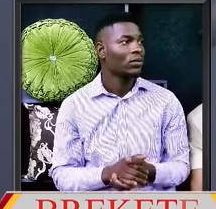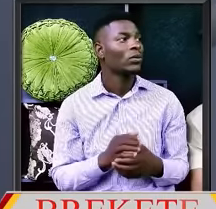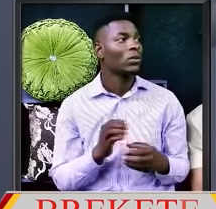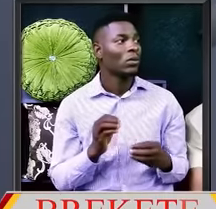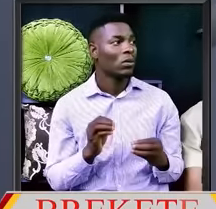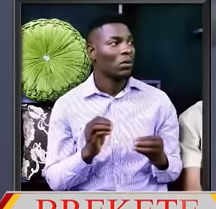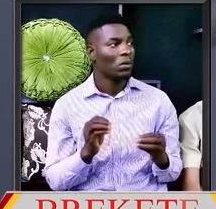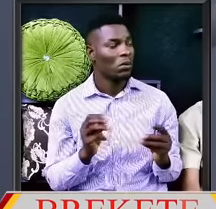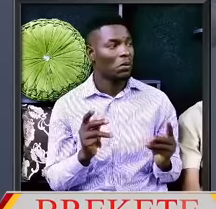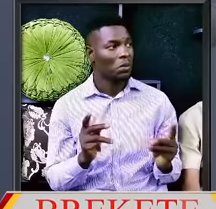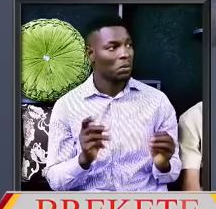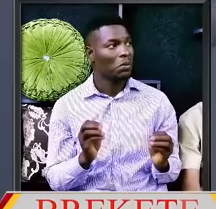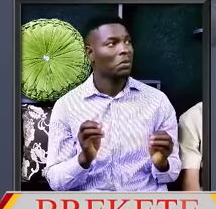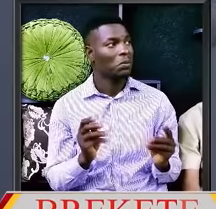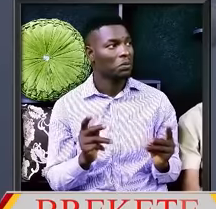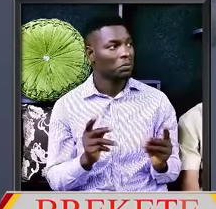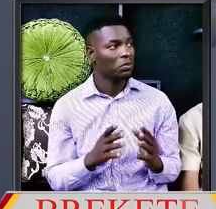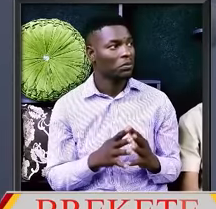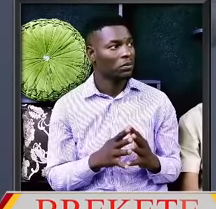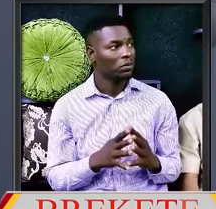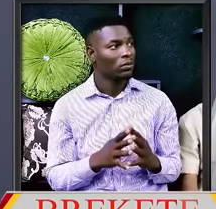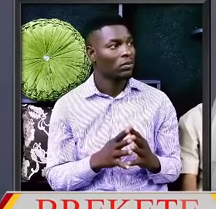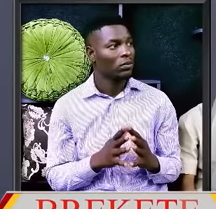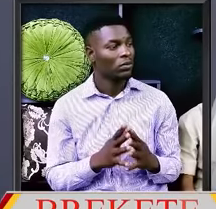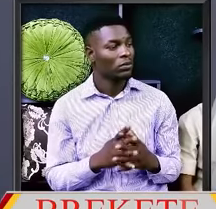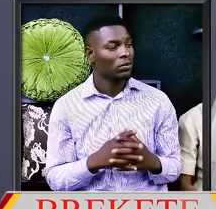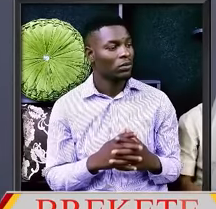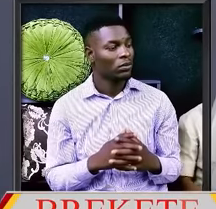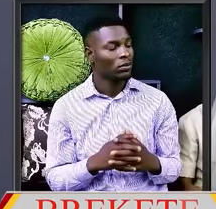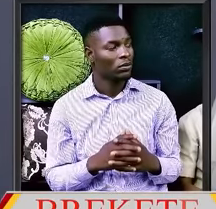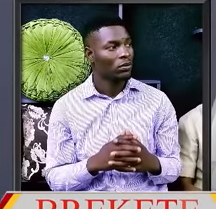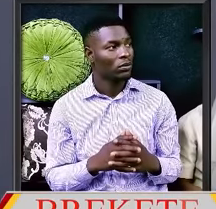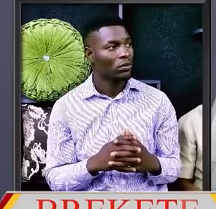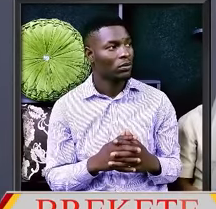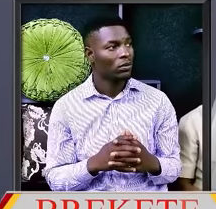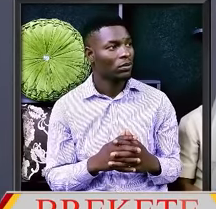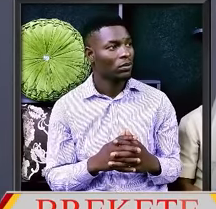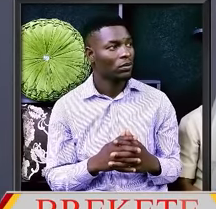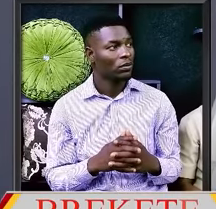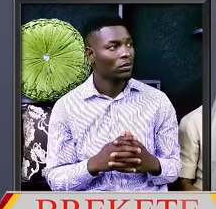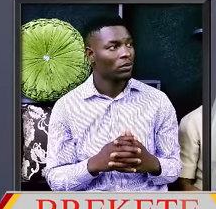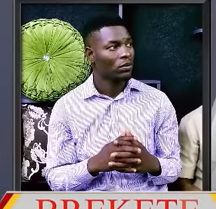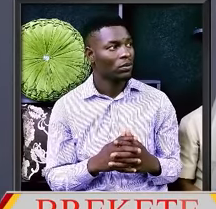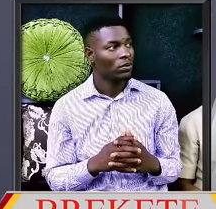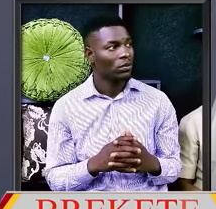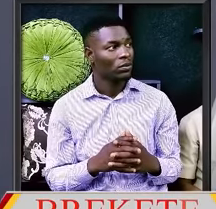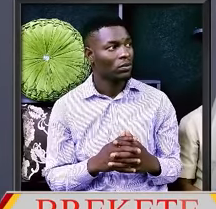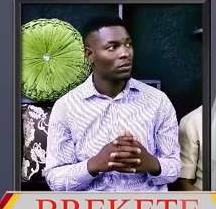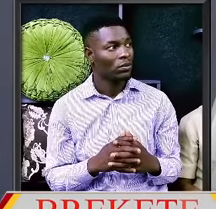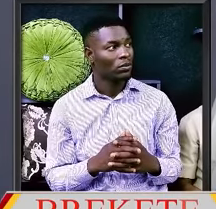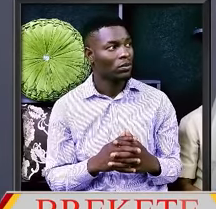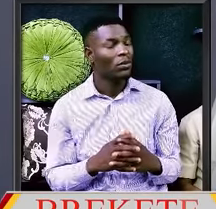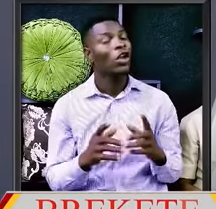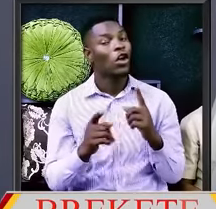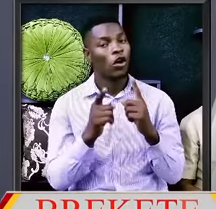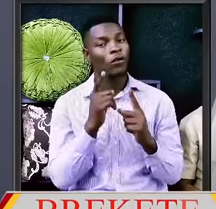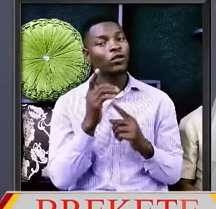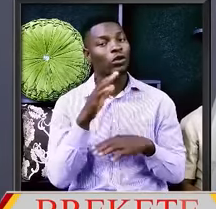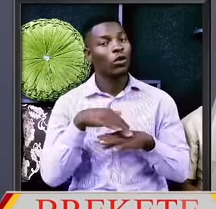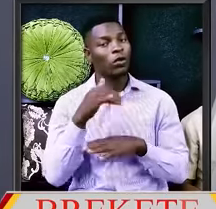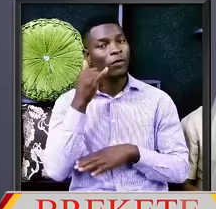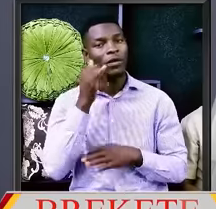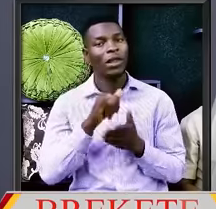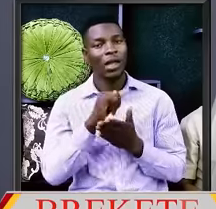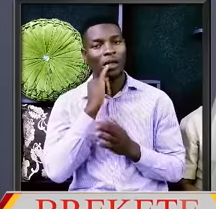Okay. You understand me, sir? So, sir, the most important thing, the conversation on the telephone, that is the most important thing. That's what they do